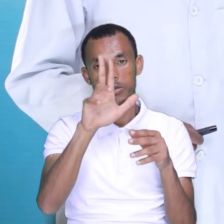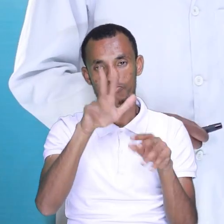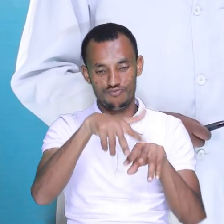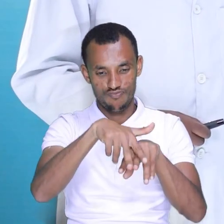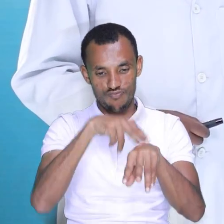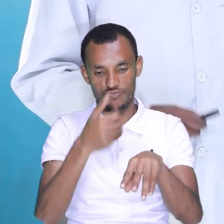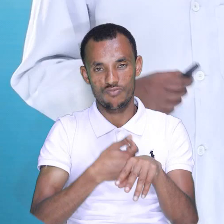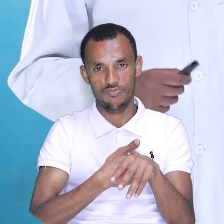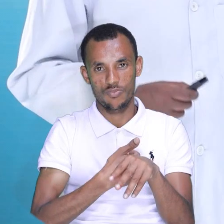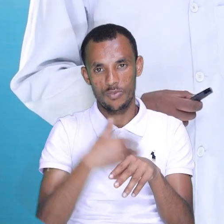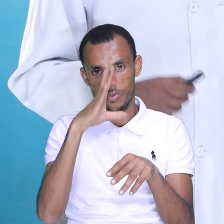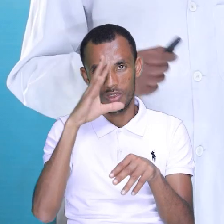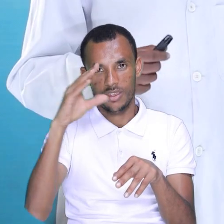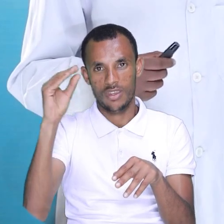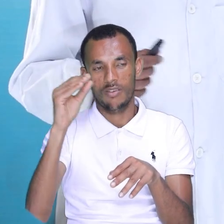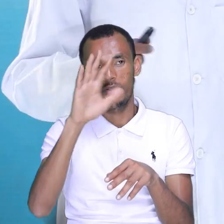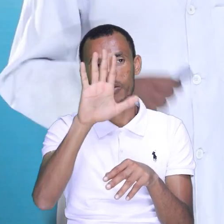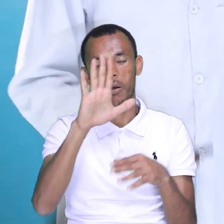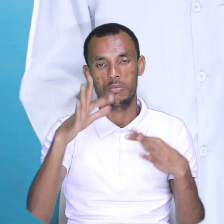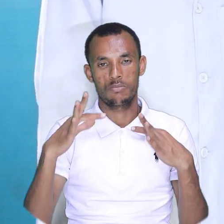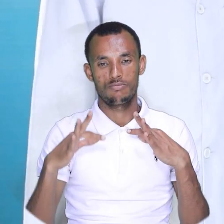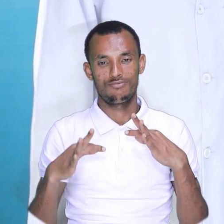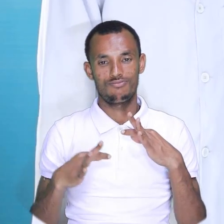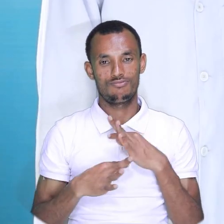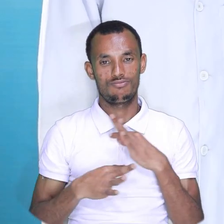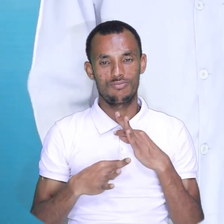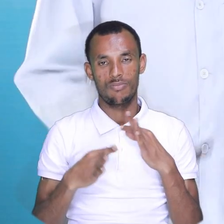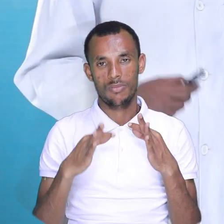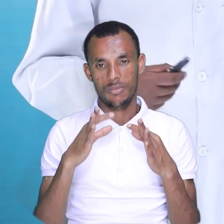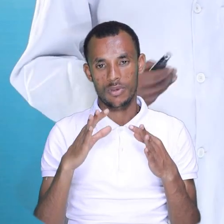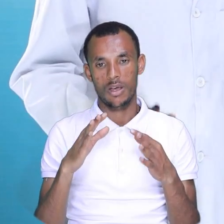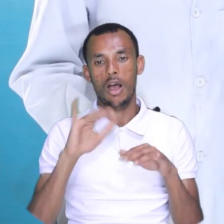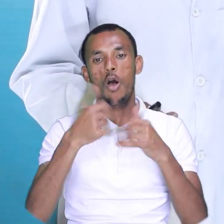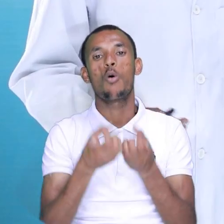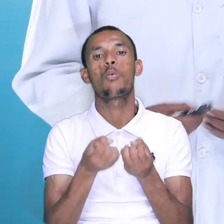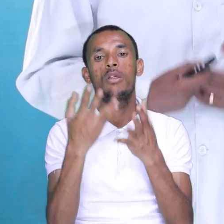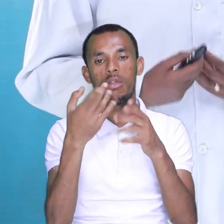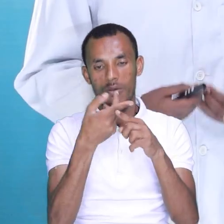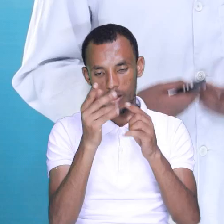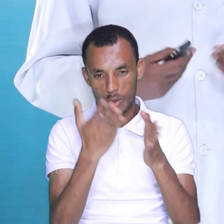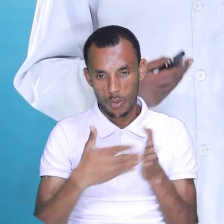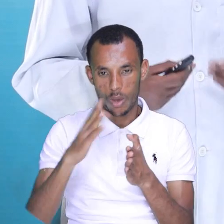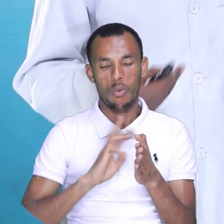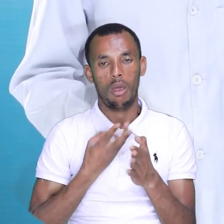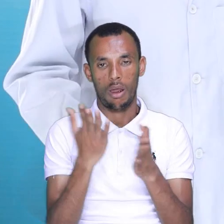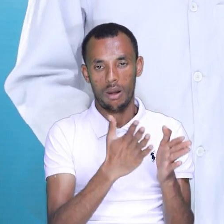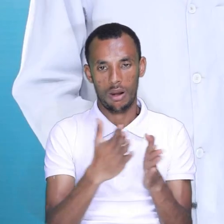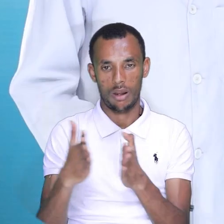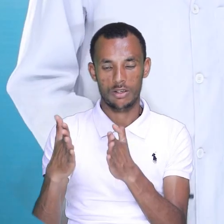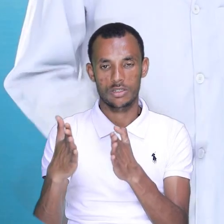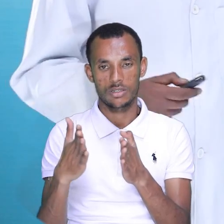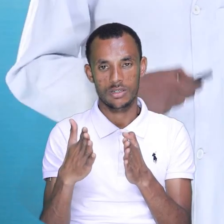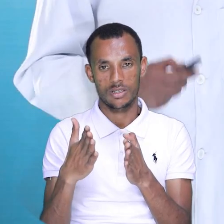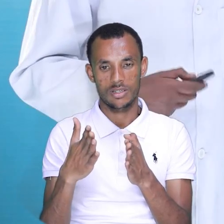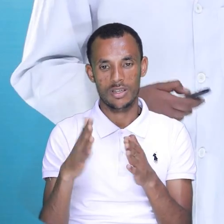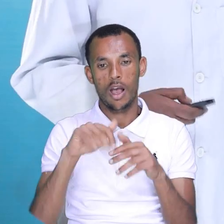trousers and 5 shirts. In how many different ways can he arrange of himself?